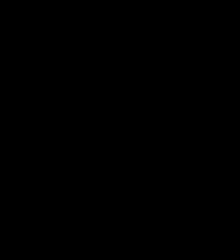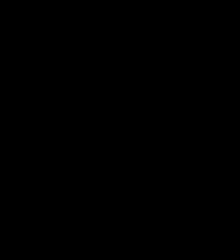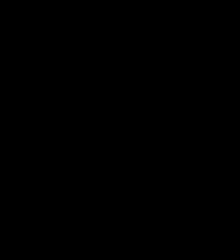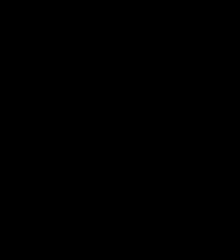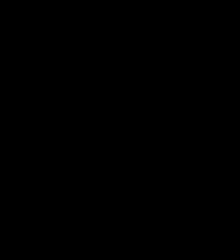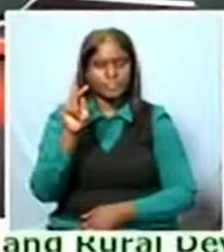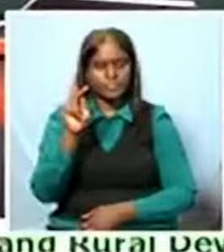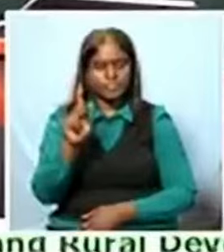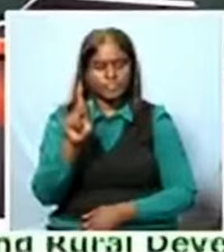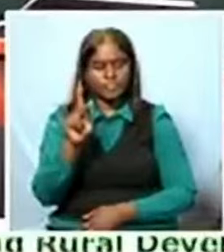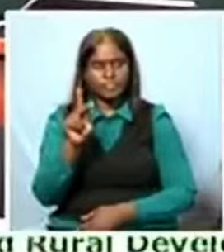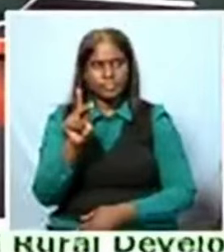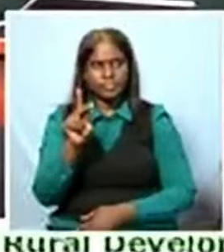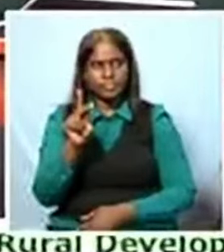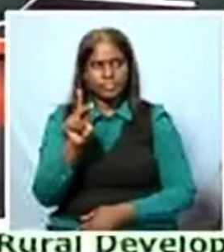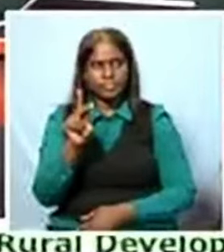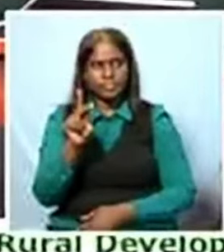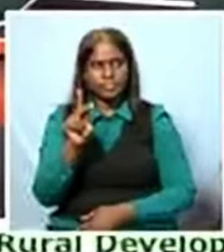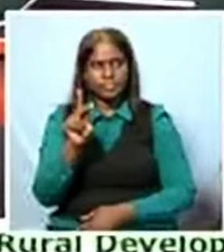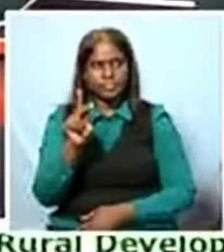kwacha.